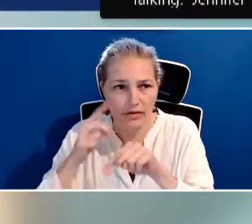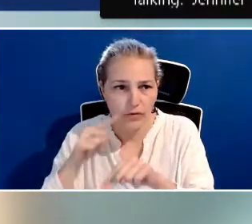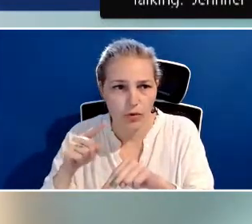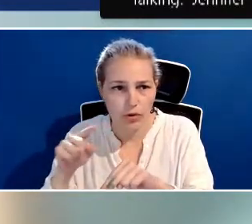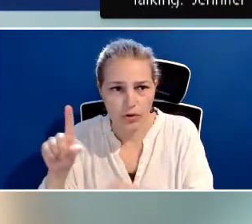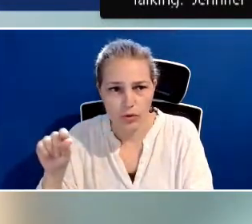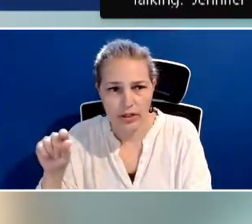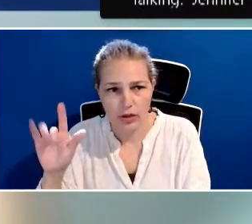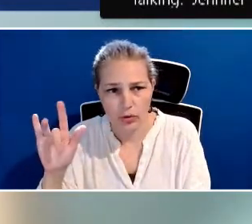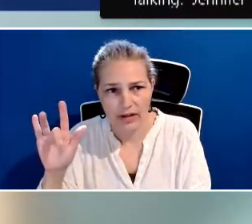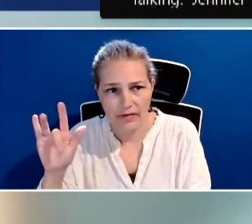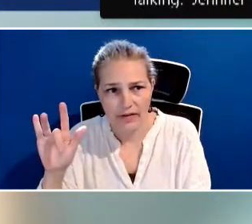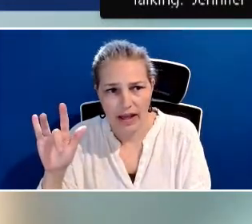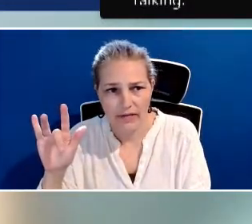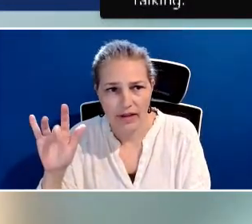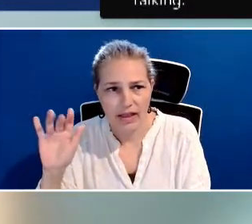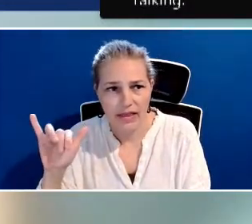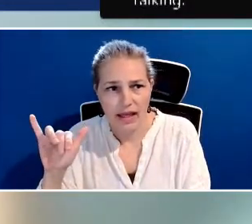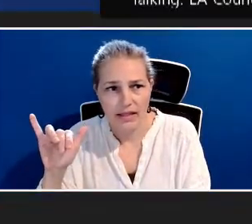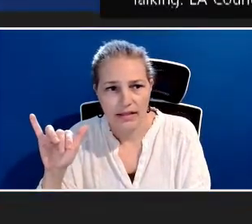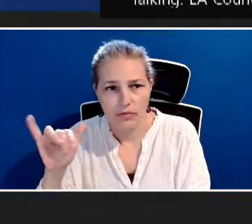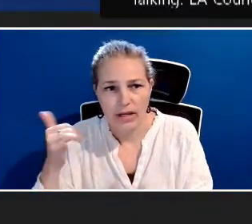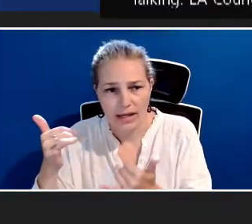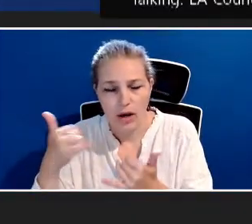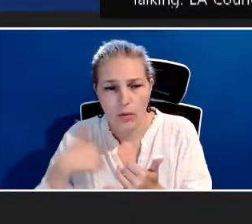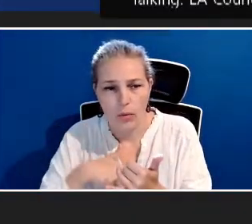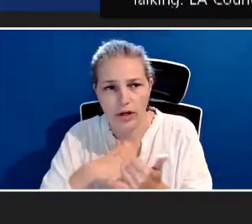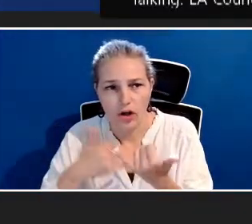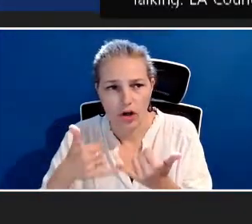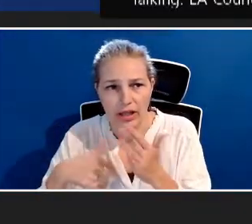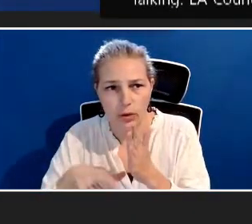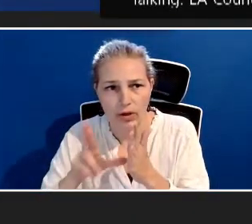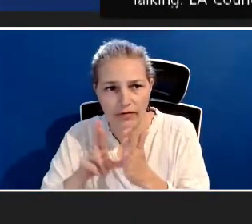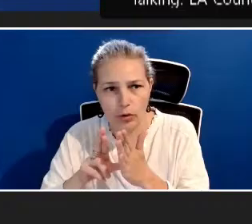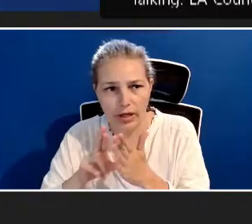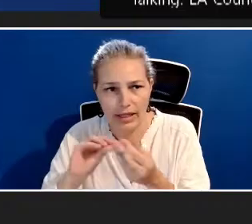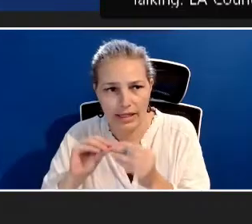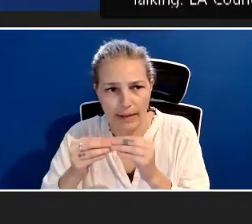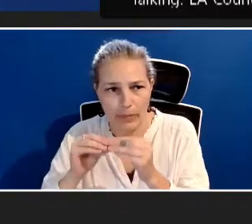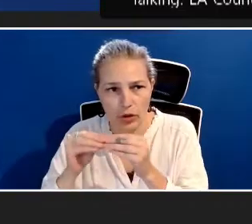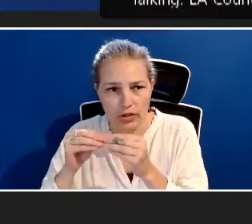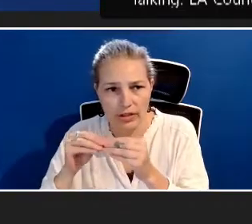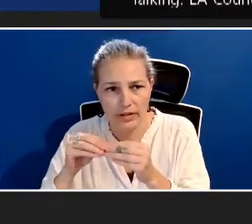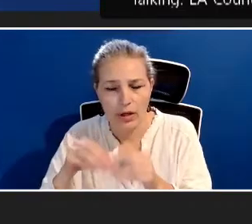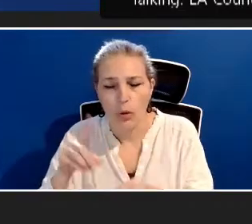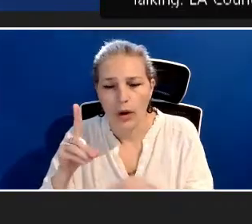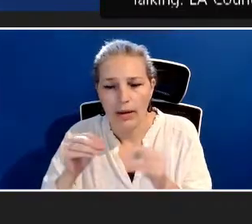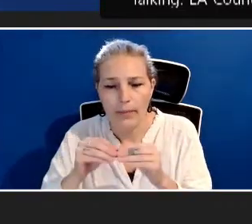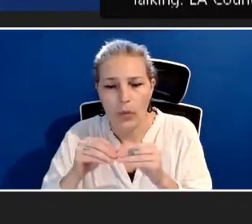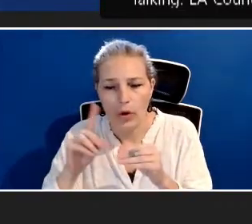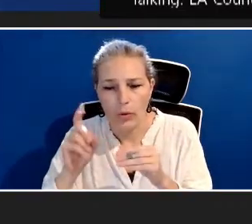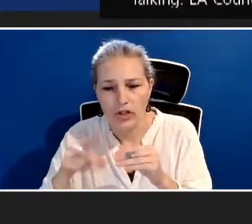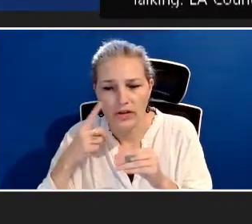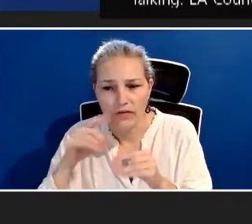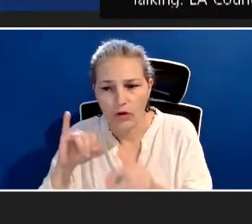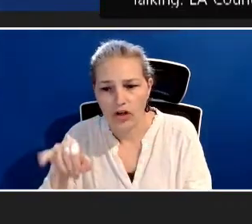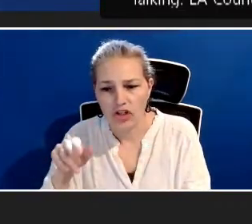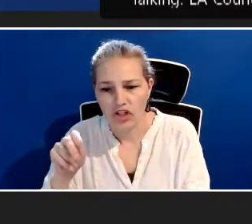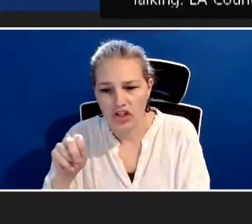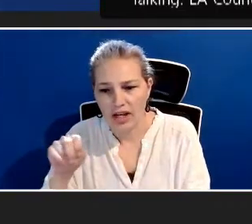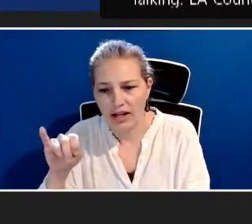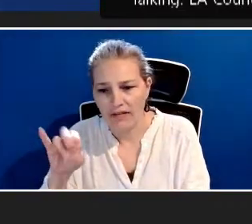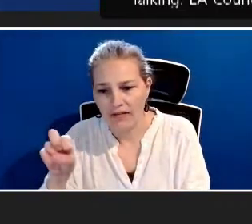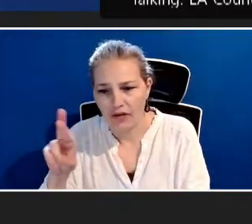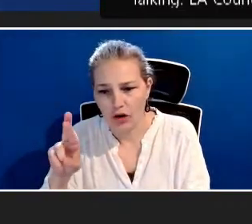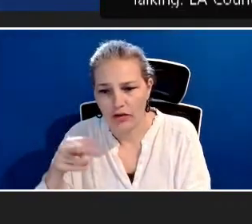that's currently under review. Great, thank you. And one more question for the water companies, Jennifer, if this is for Yes. you or anyone else